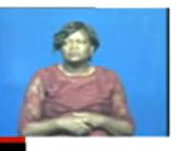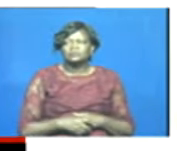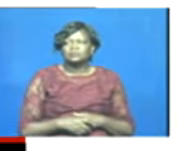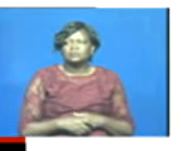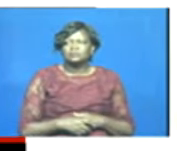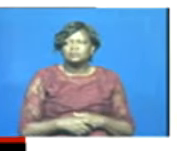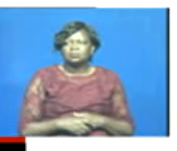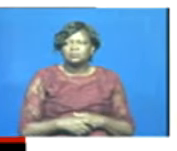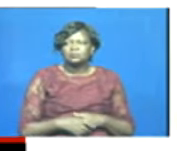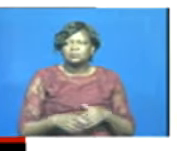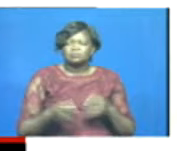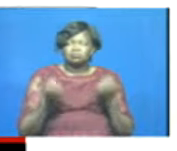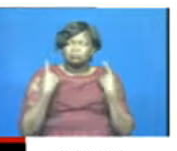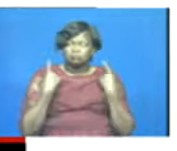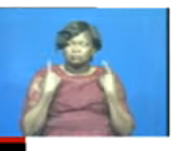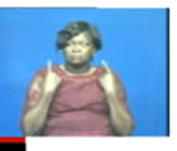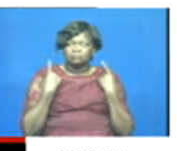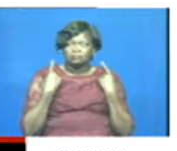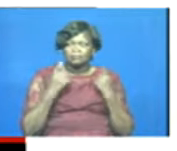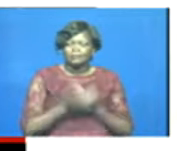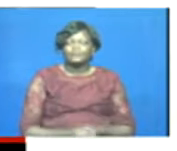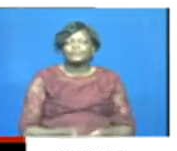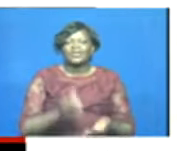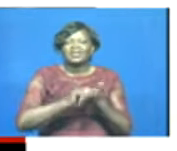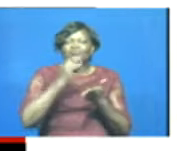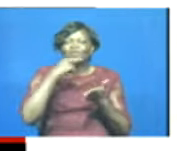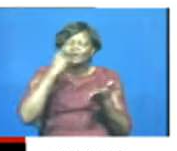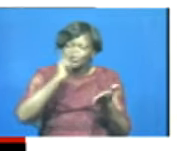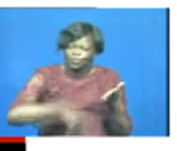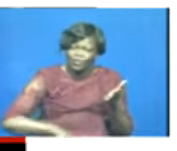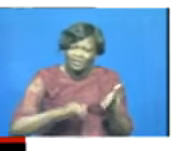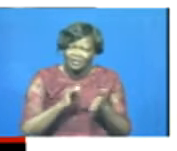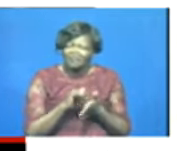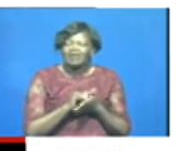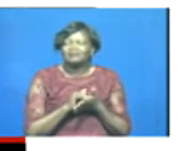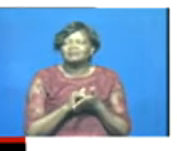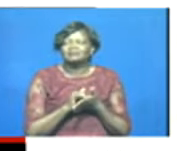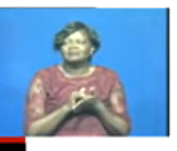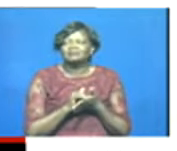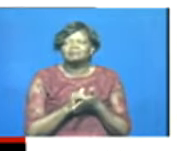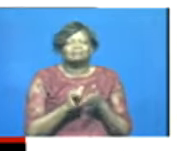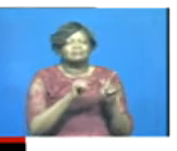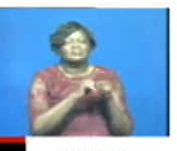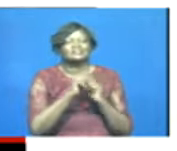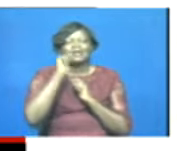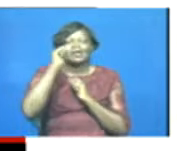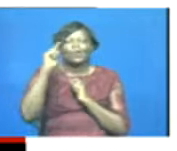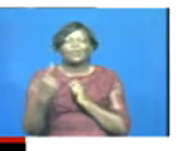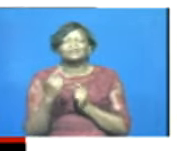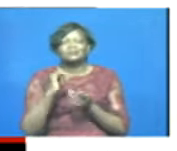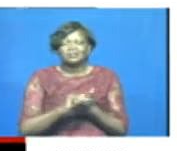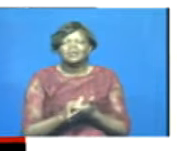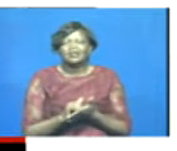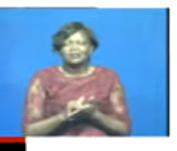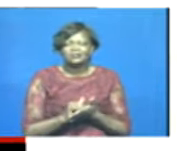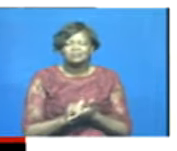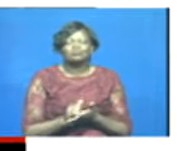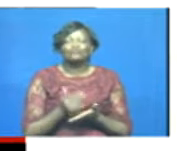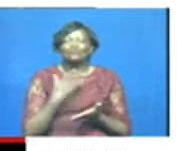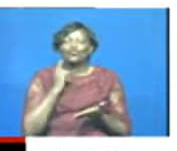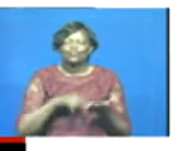Nyinyi mnanielewa? Na ndio tumesema hapa kama Kenya Kwanza ya kwamba